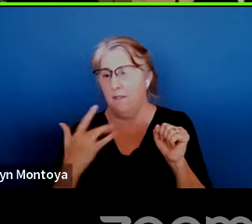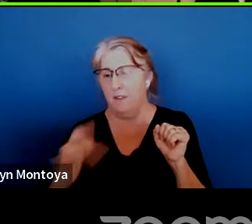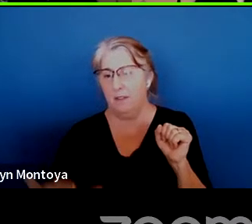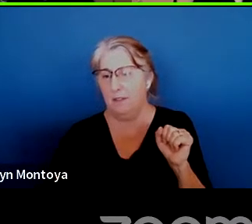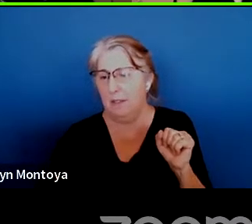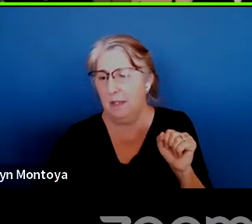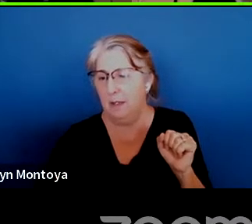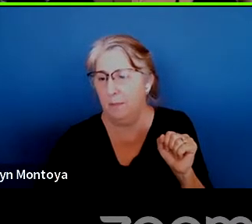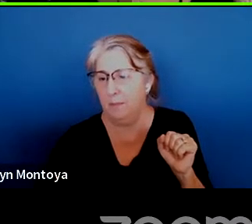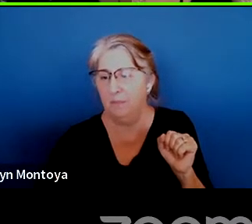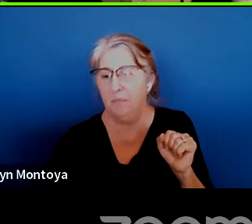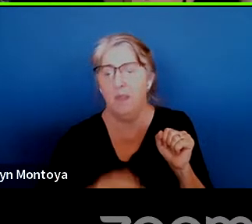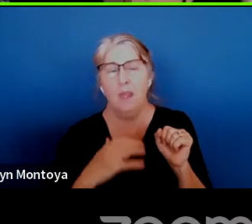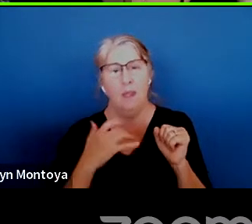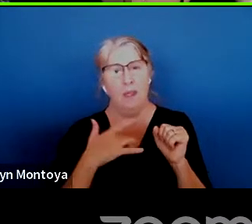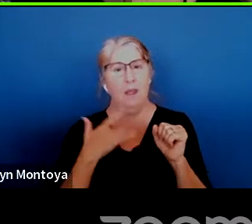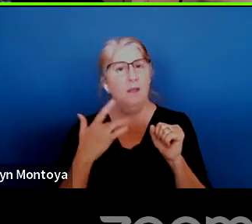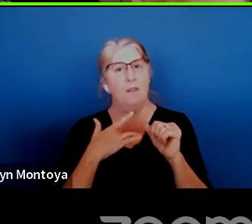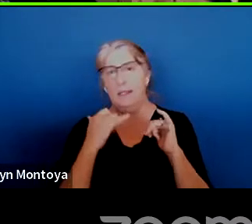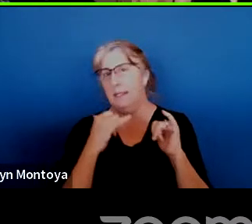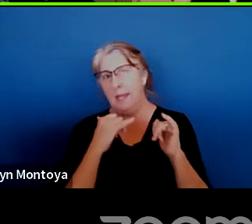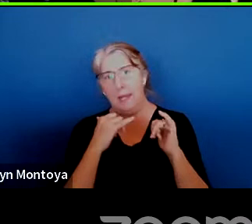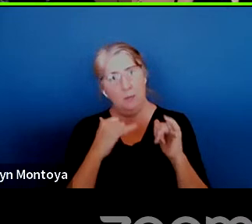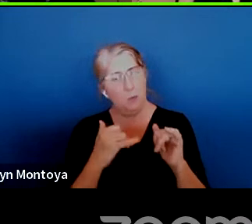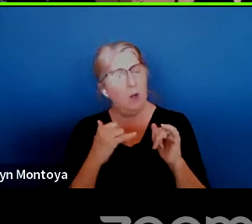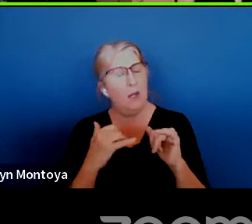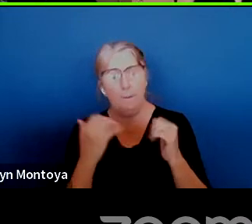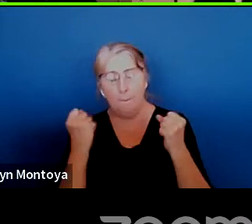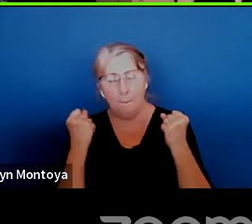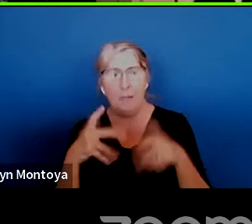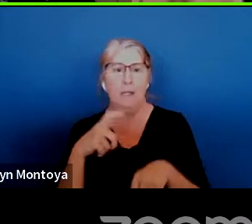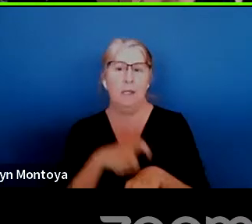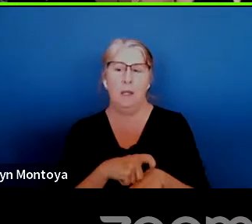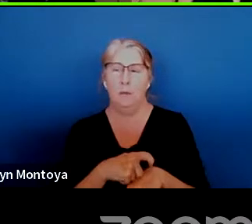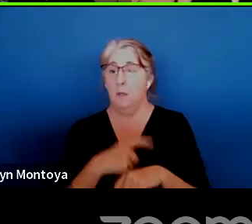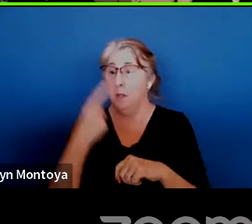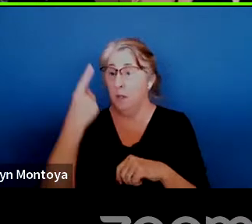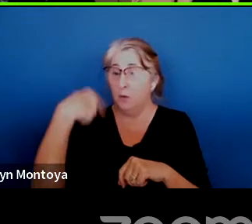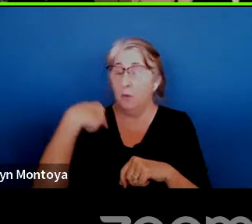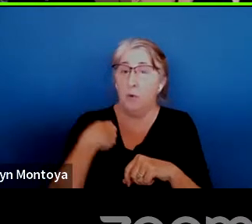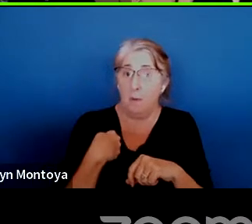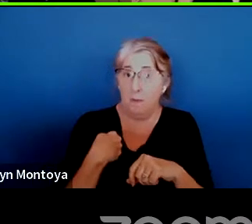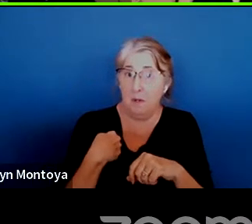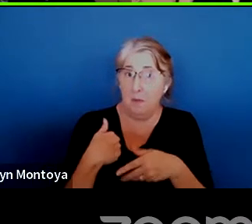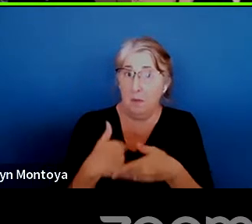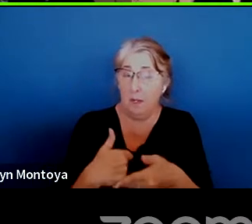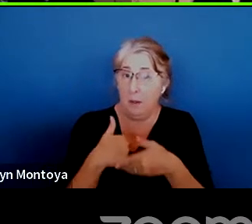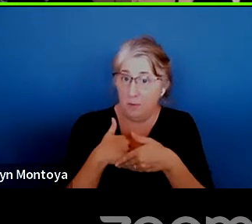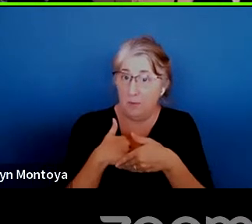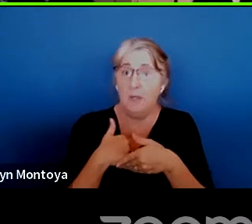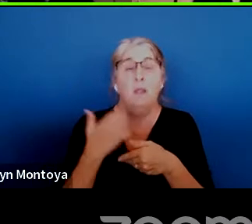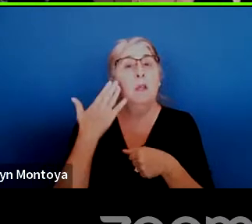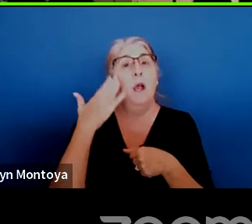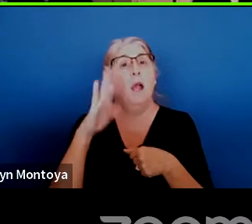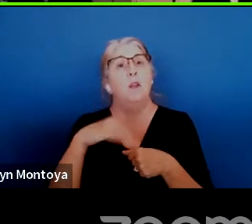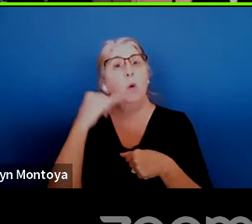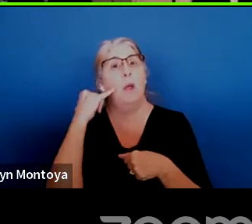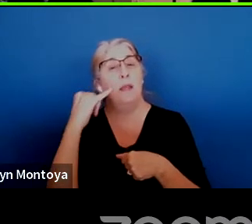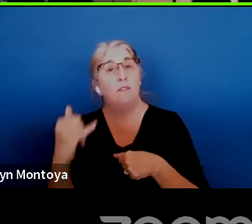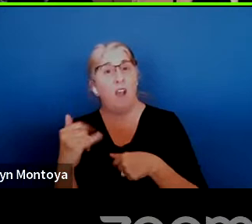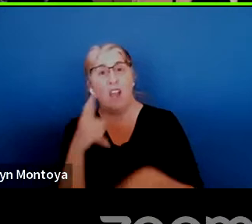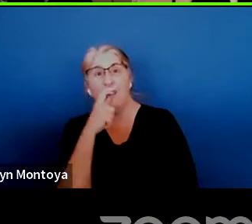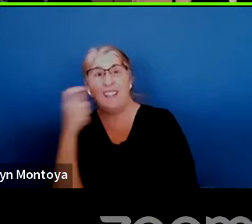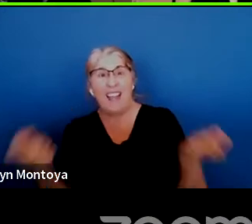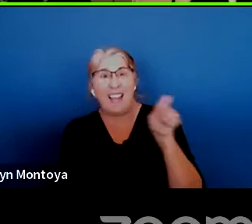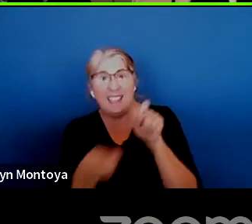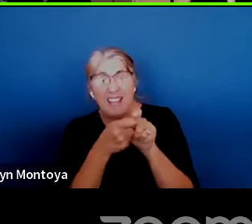I myself have felt that way many times, and for me, what's helpful is that I know that if I retaliate in any way,